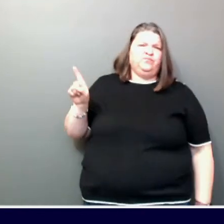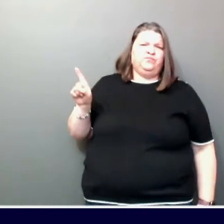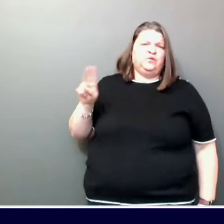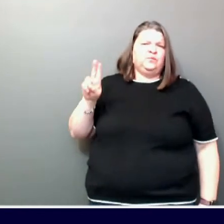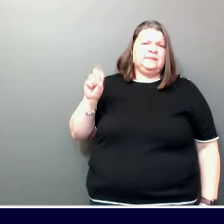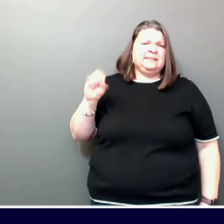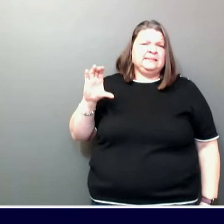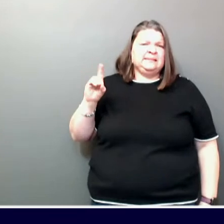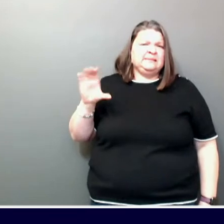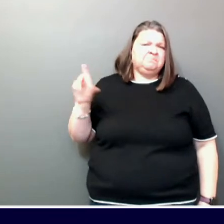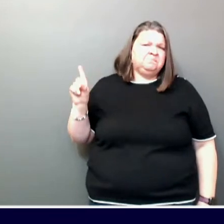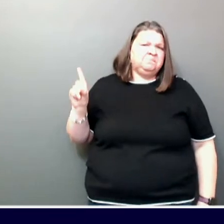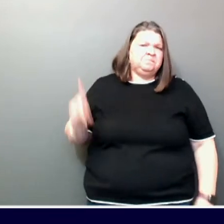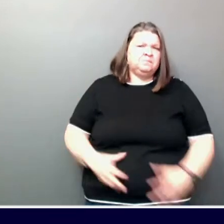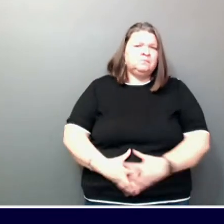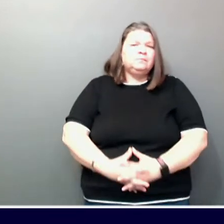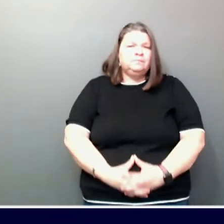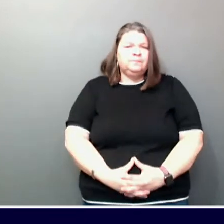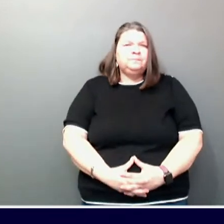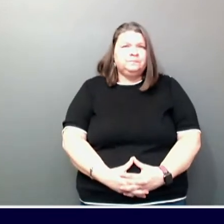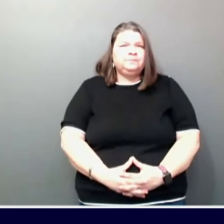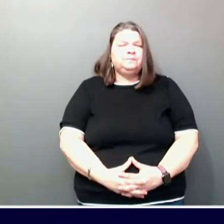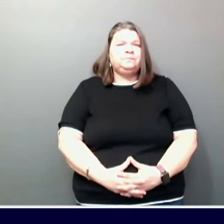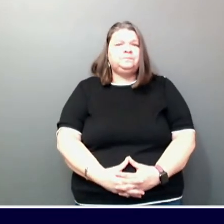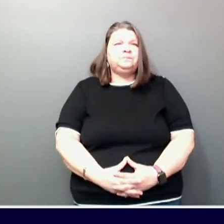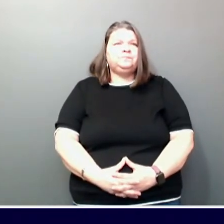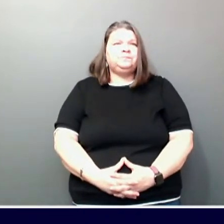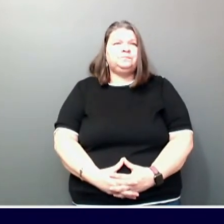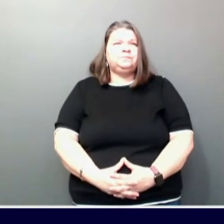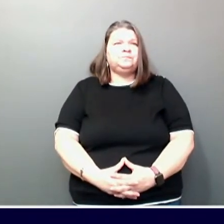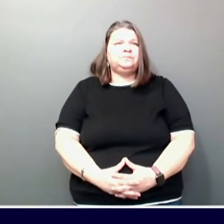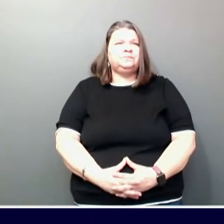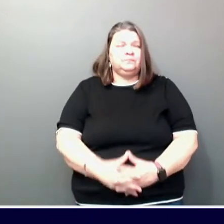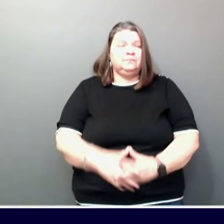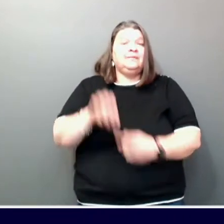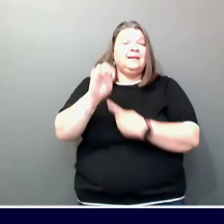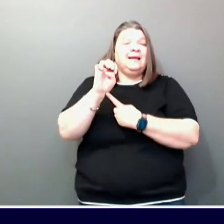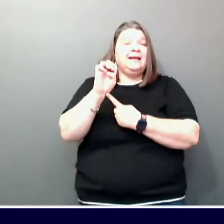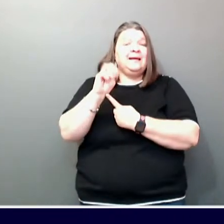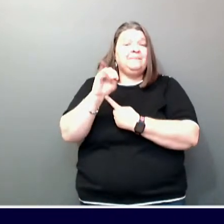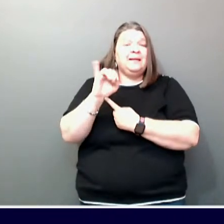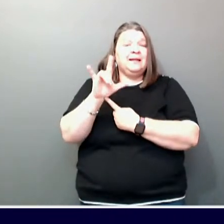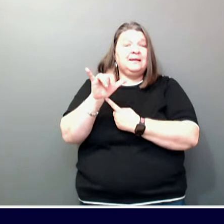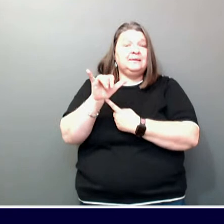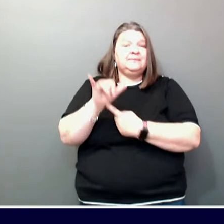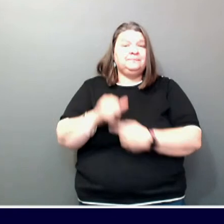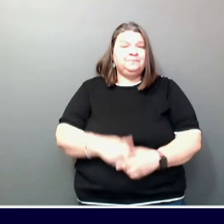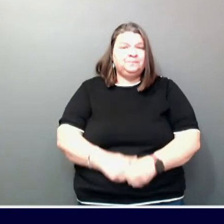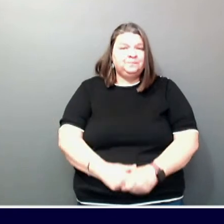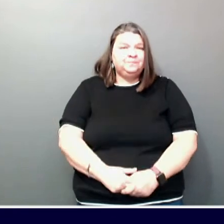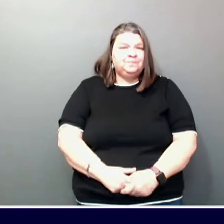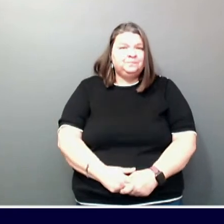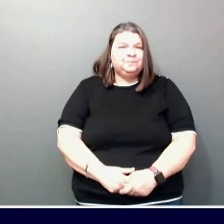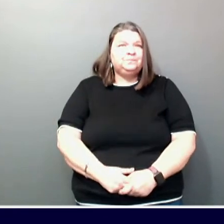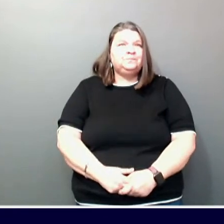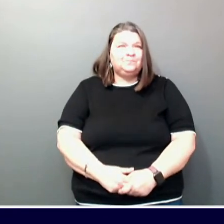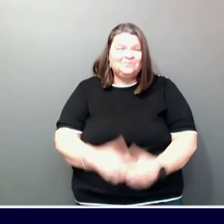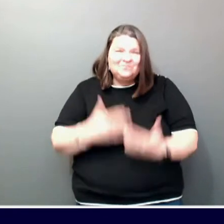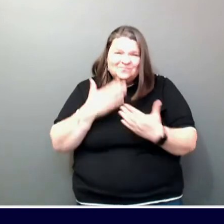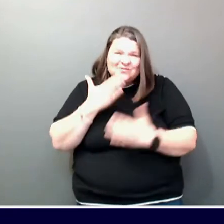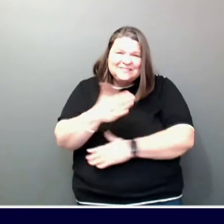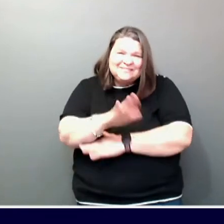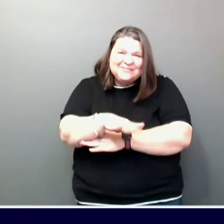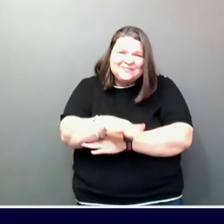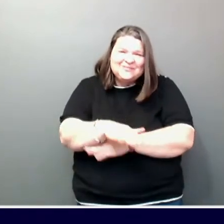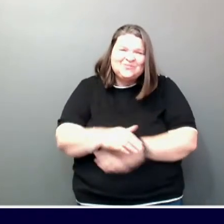Okay. Thanks, Brian. Emily, over at the Sun Journal, over to you next. Hi, good afternoon. So